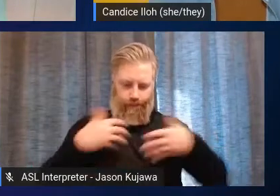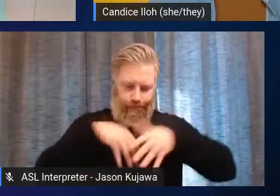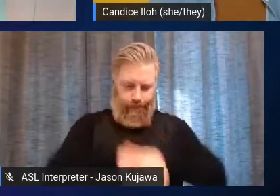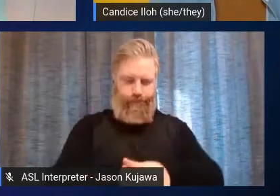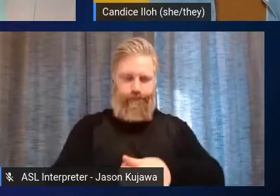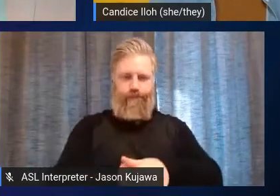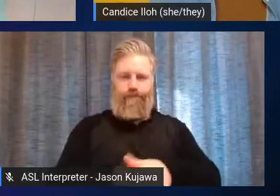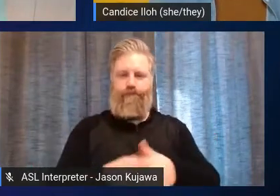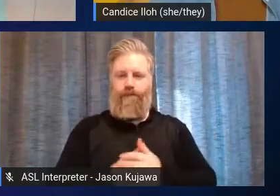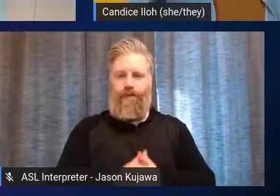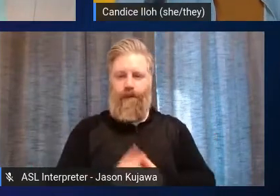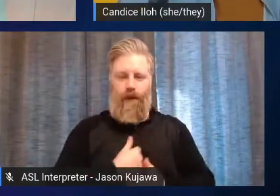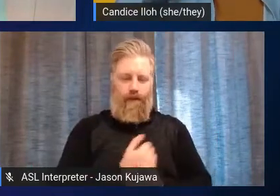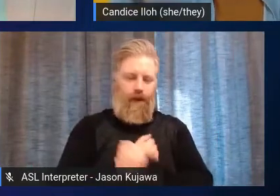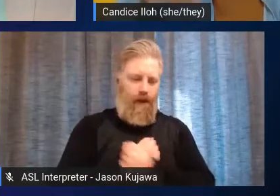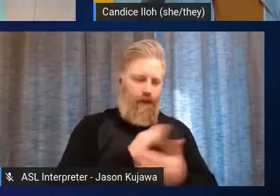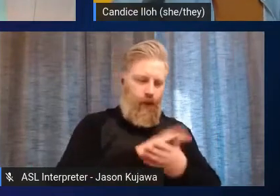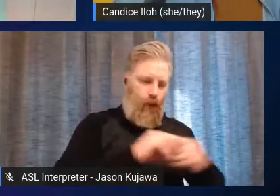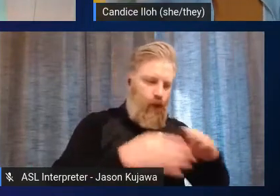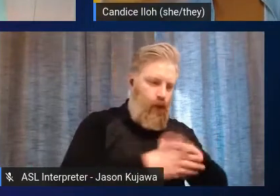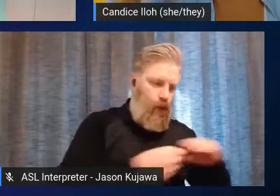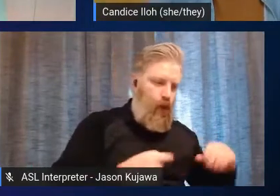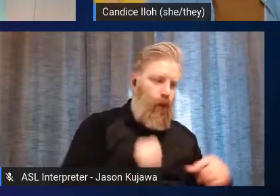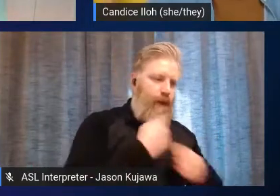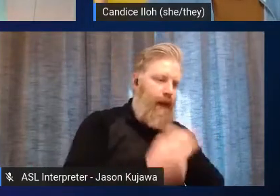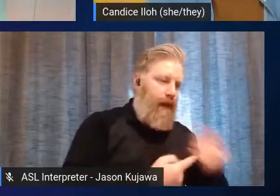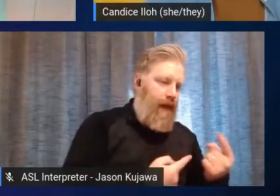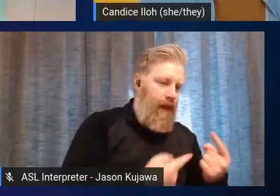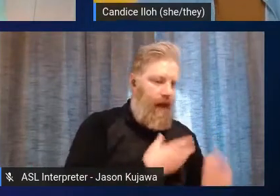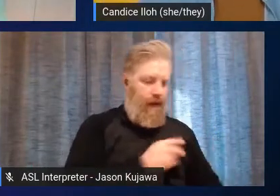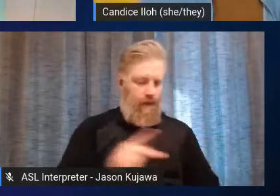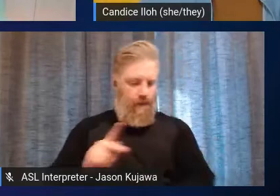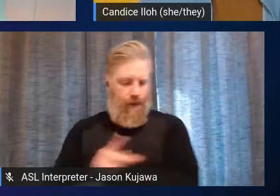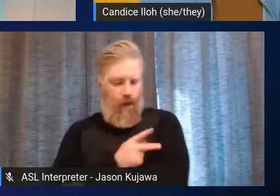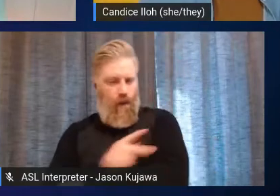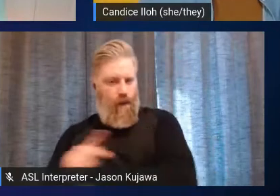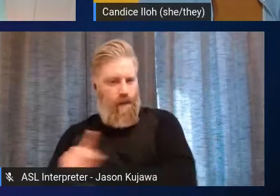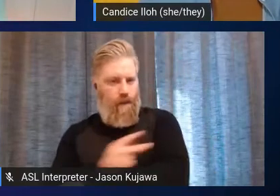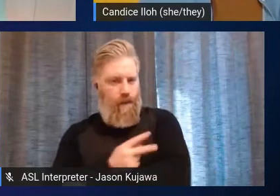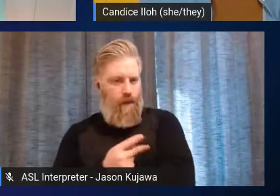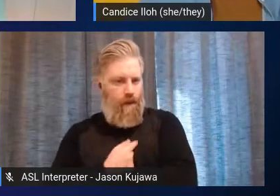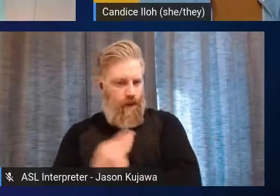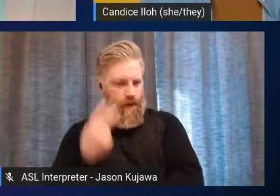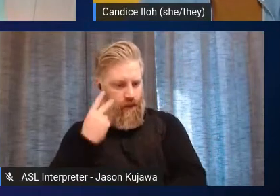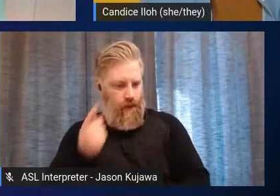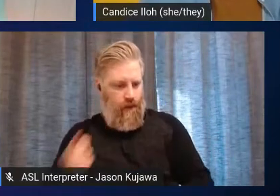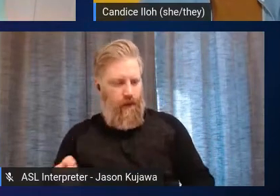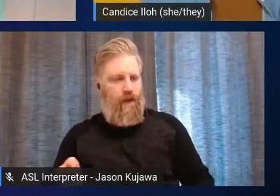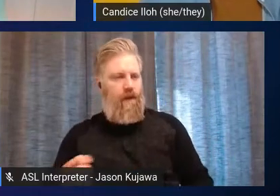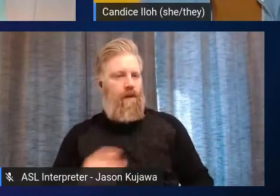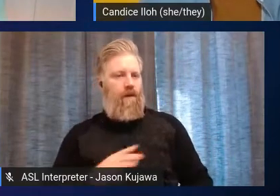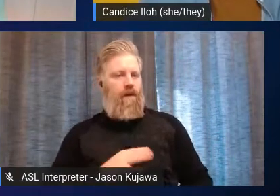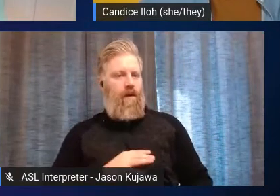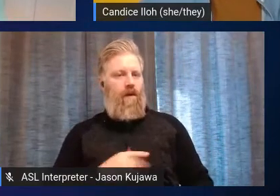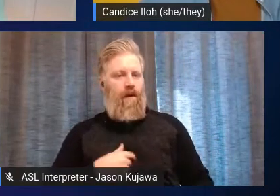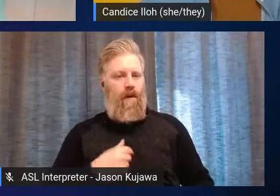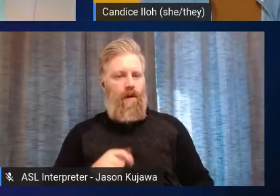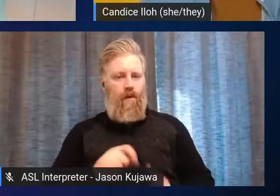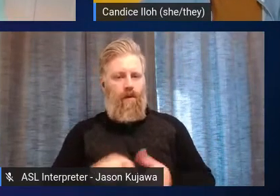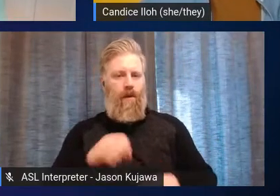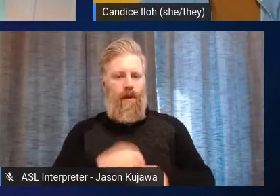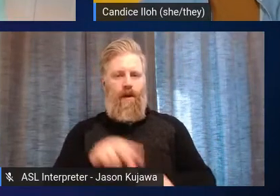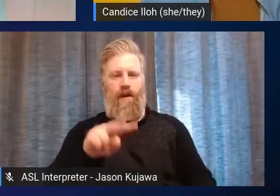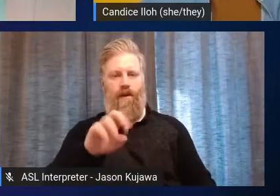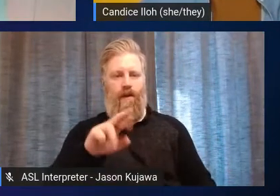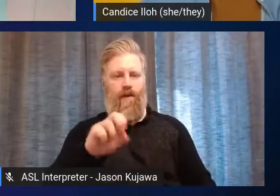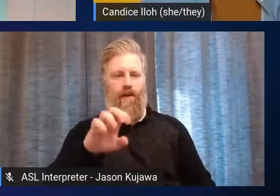with the fact that like I see a lot of things in poem made telling it in verse like just